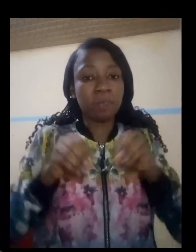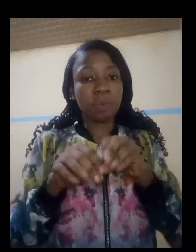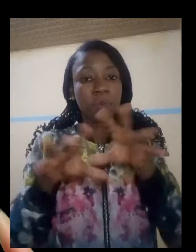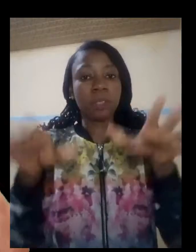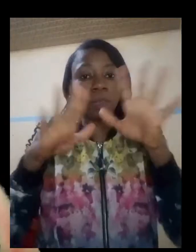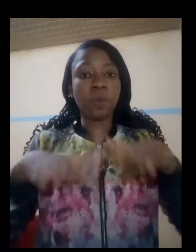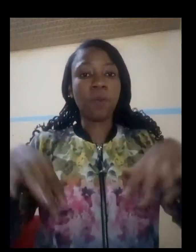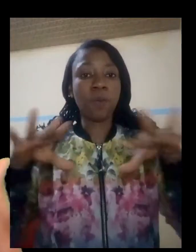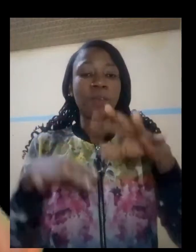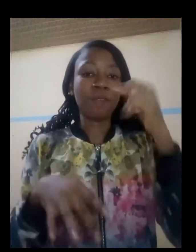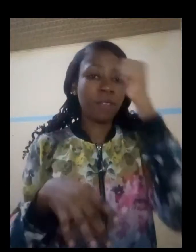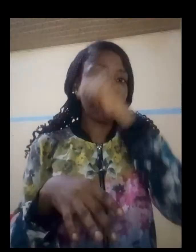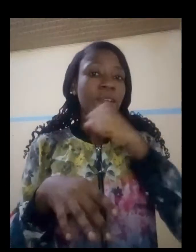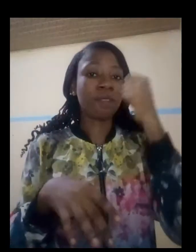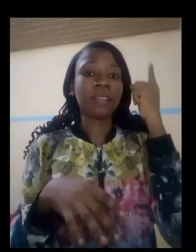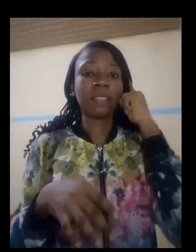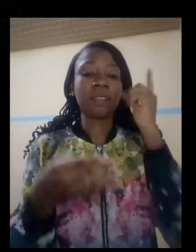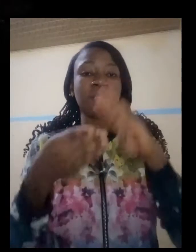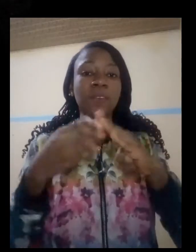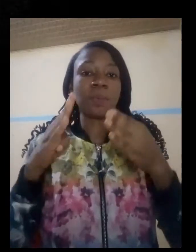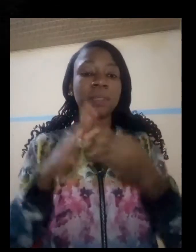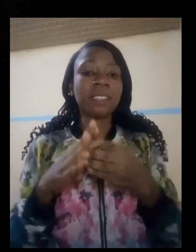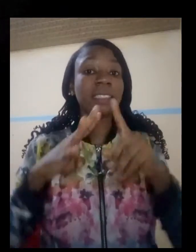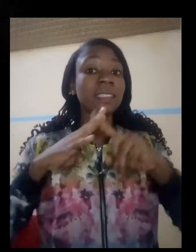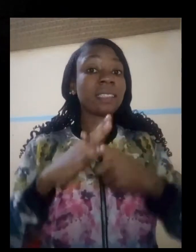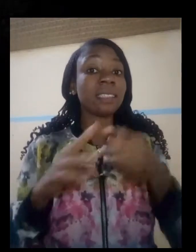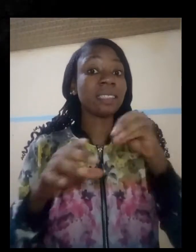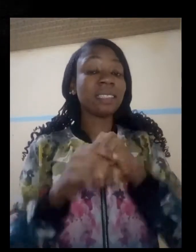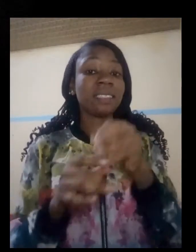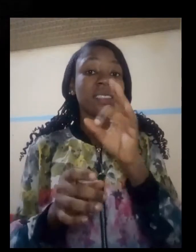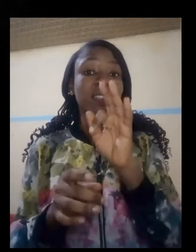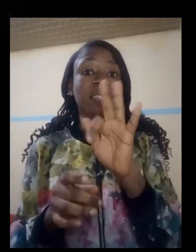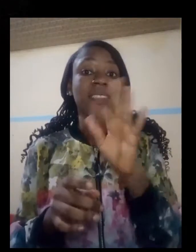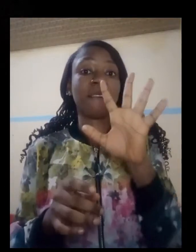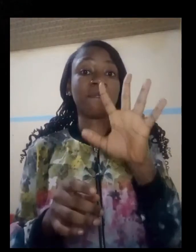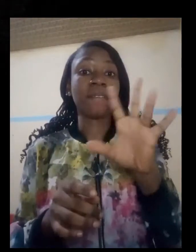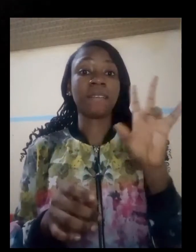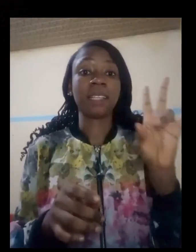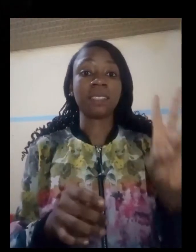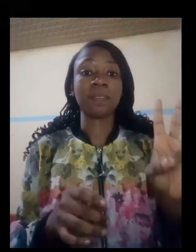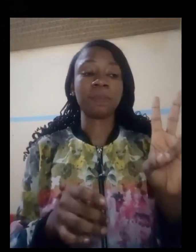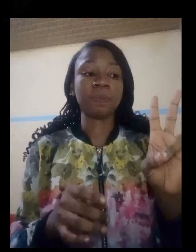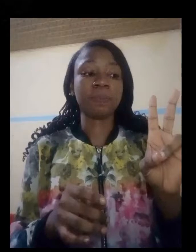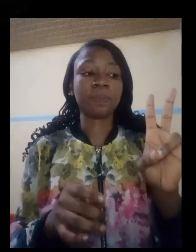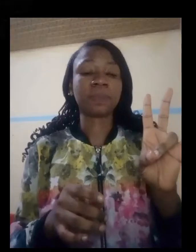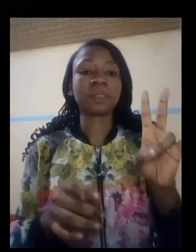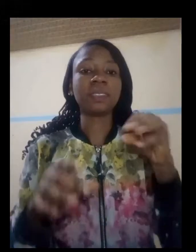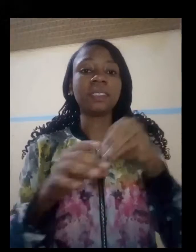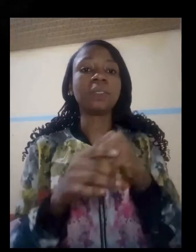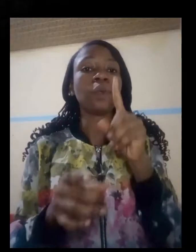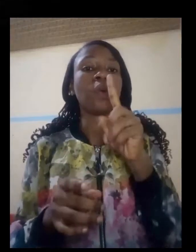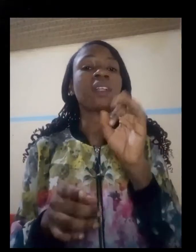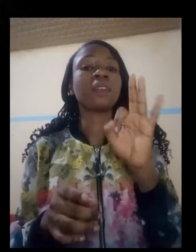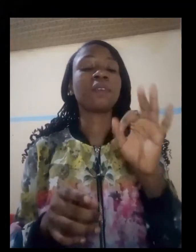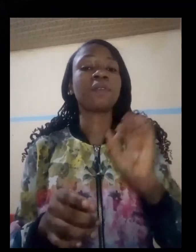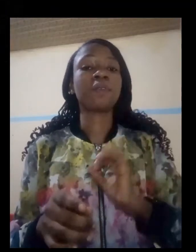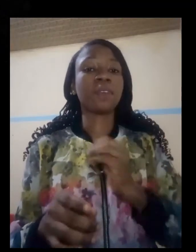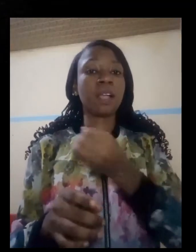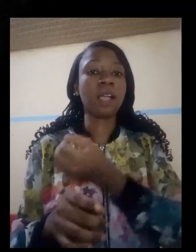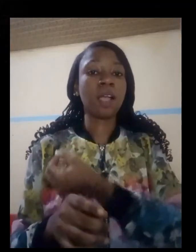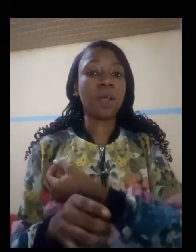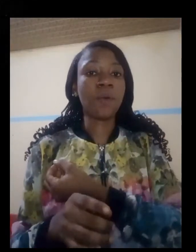just started in 1957. It is one of our duties here to make some of these things